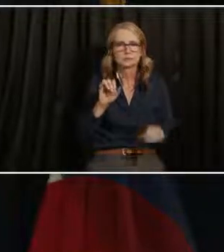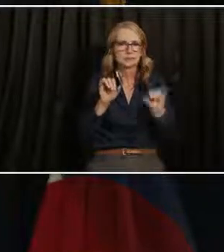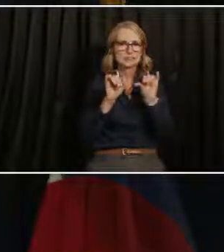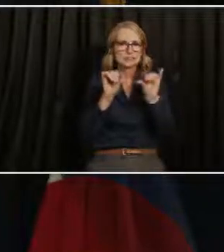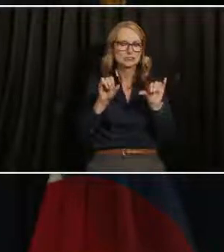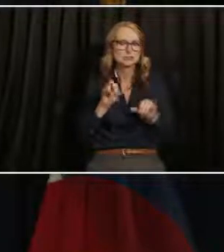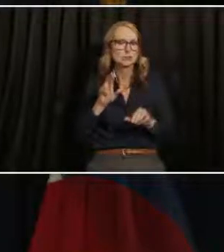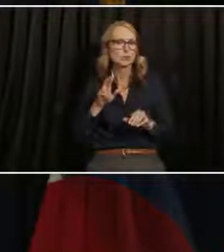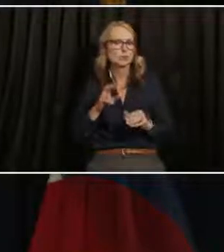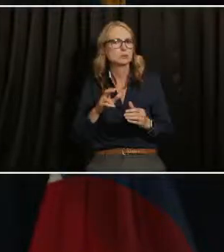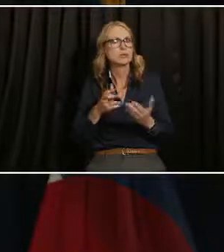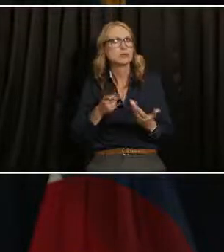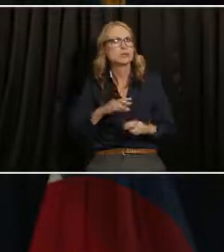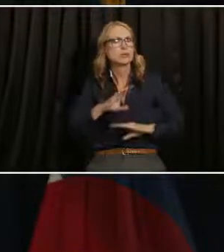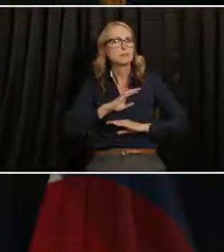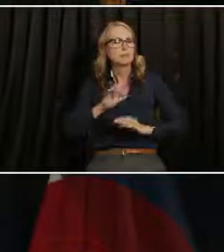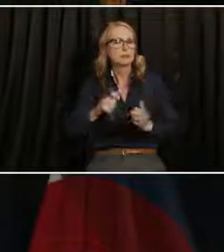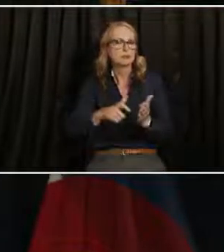out.